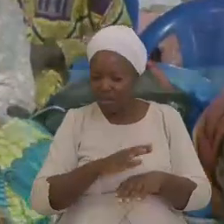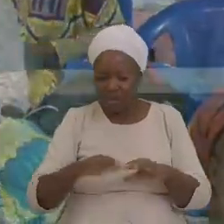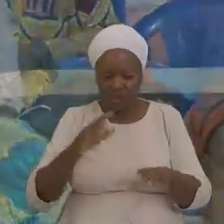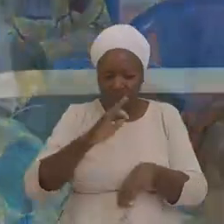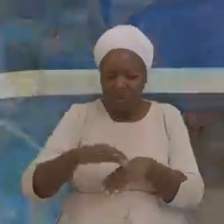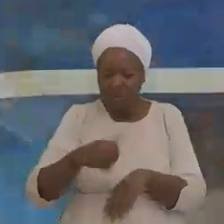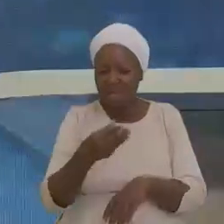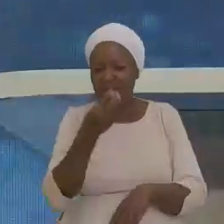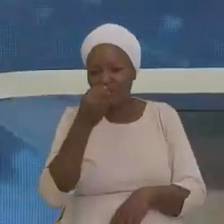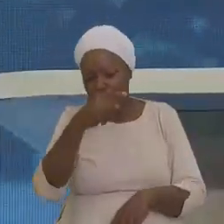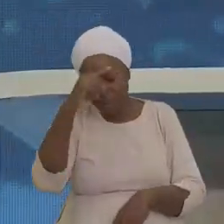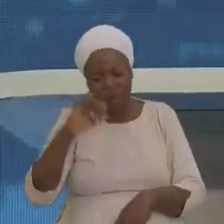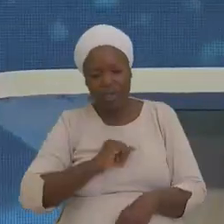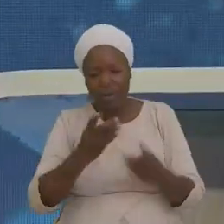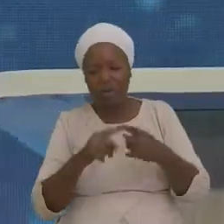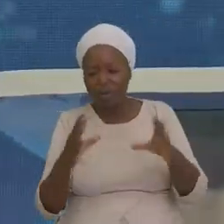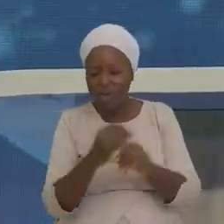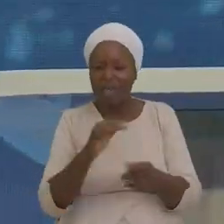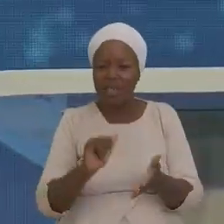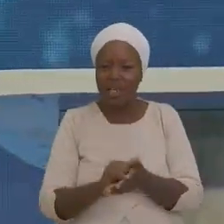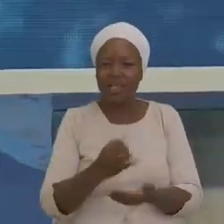to get that salvation.